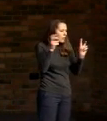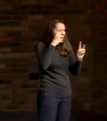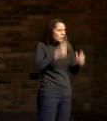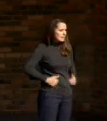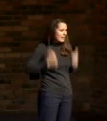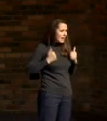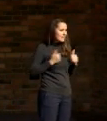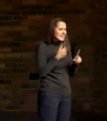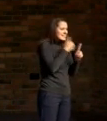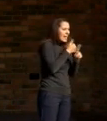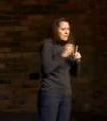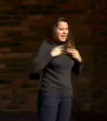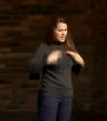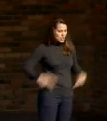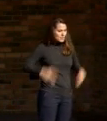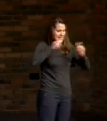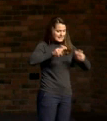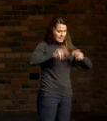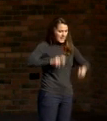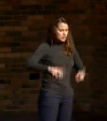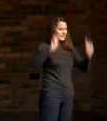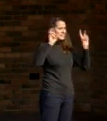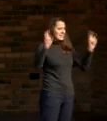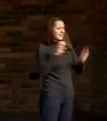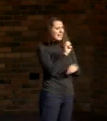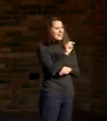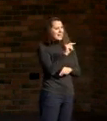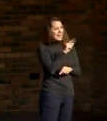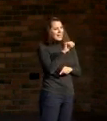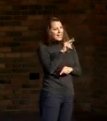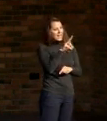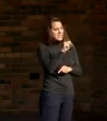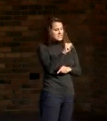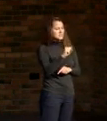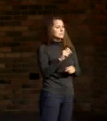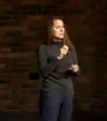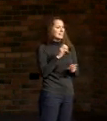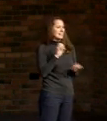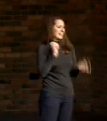self and human examination, entitled Elenchus, the